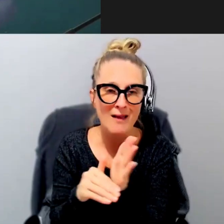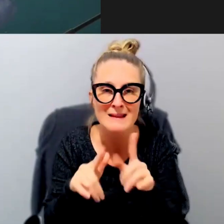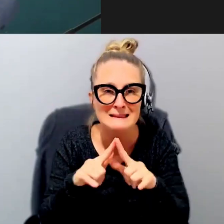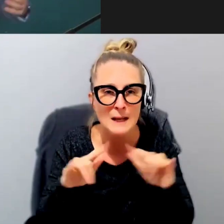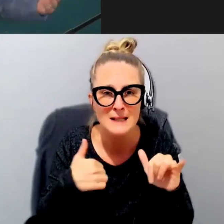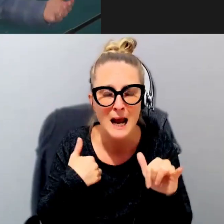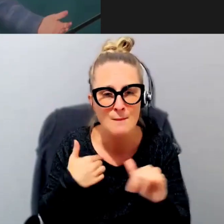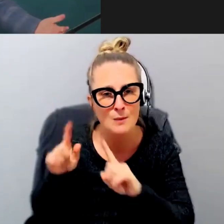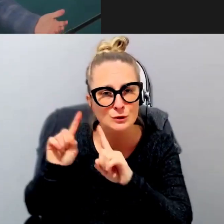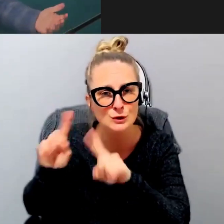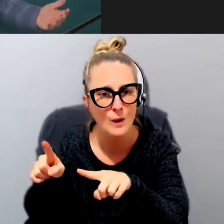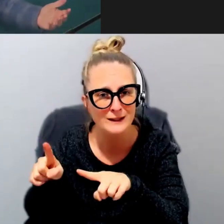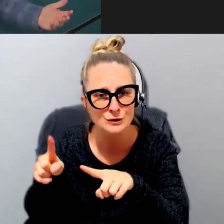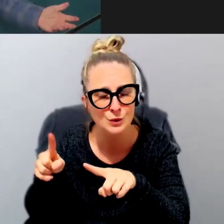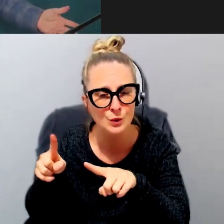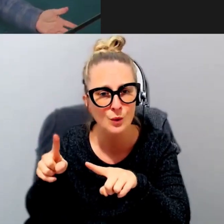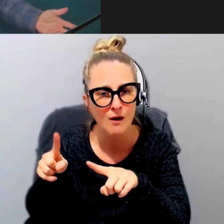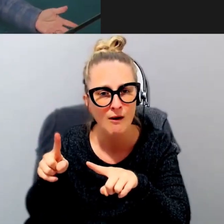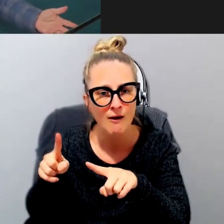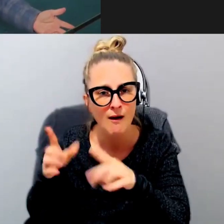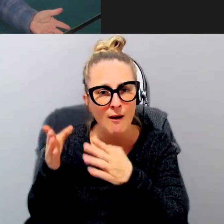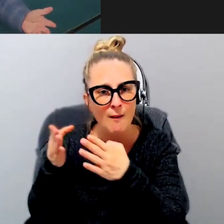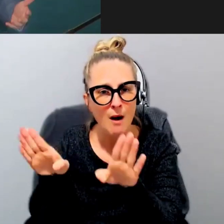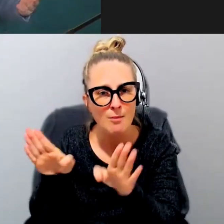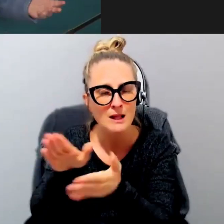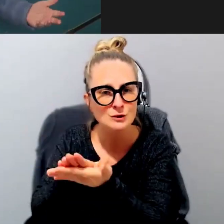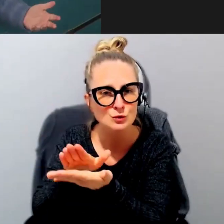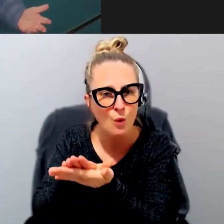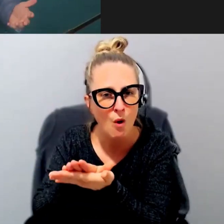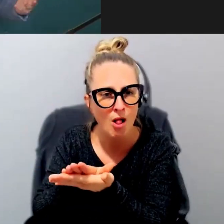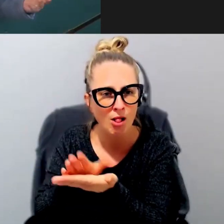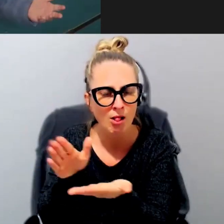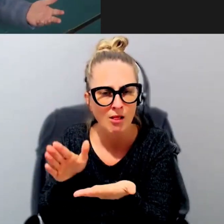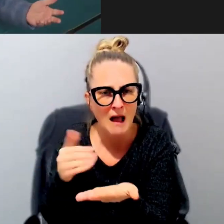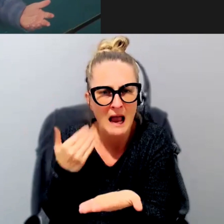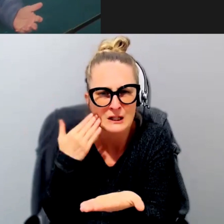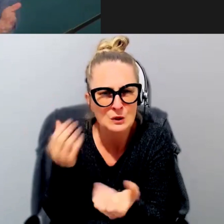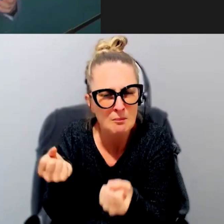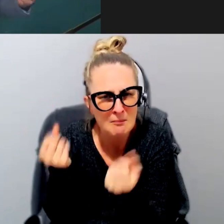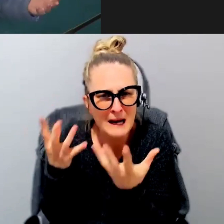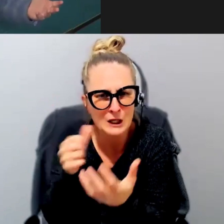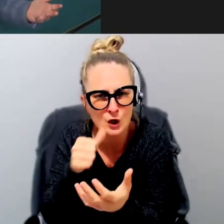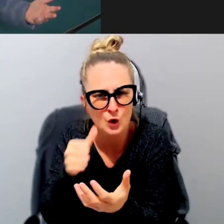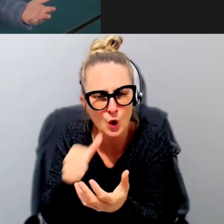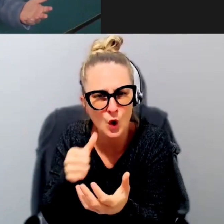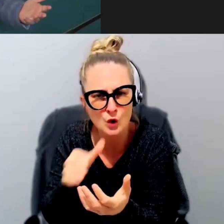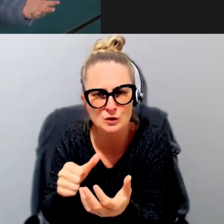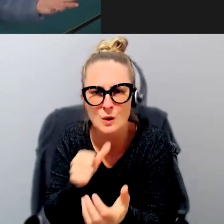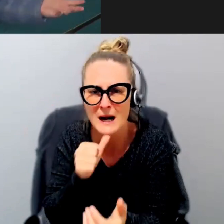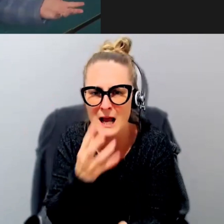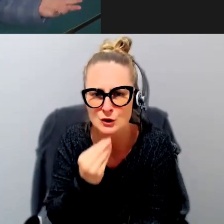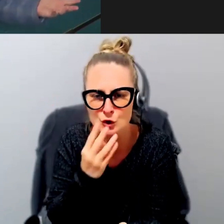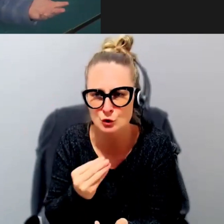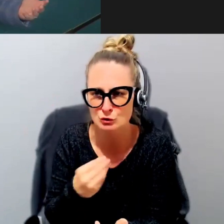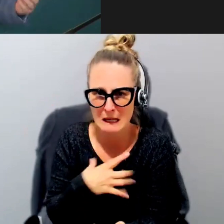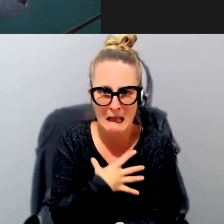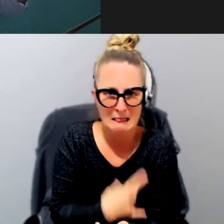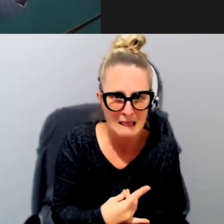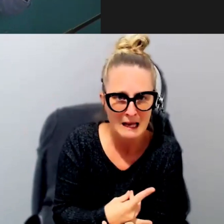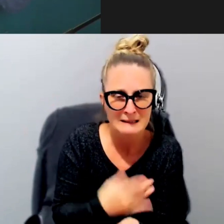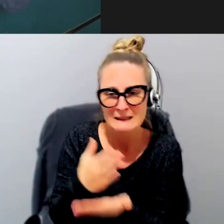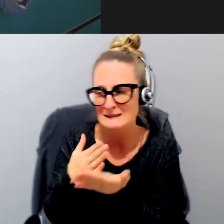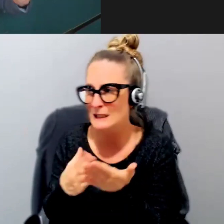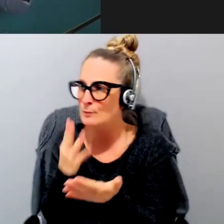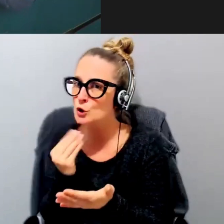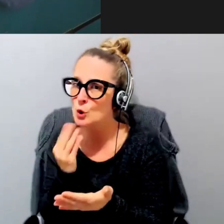I knew lots of girls who were not Jewish, who I liked, and some Jewish girls who I didn't like, and